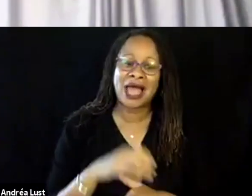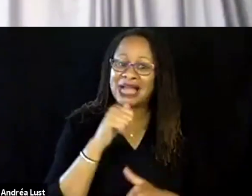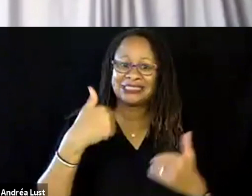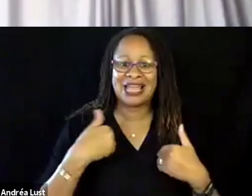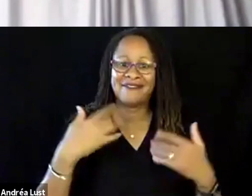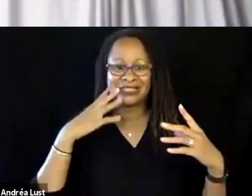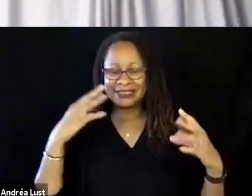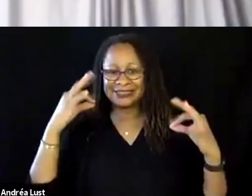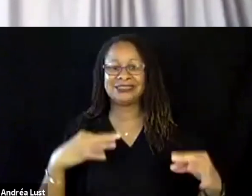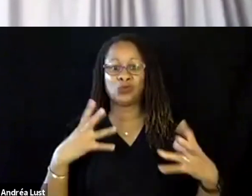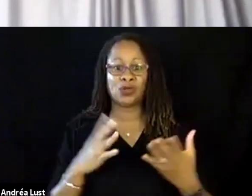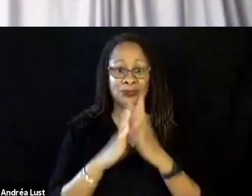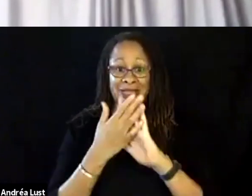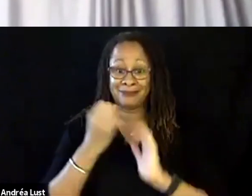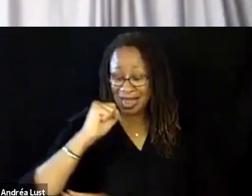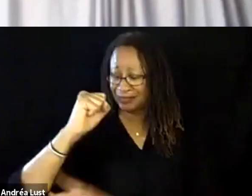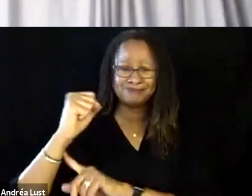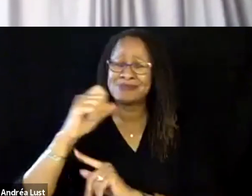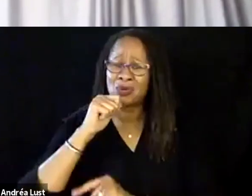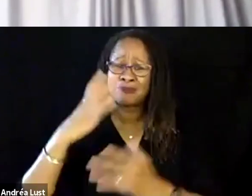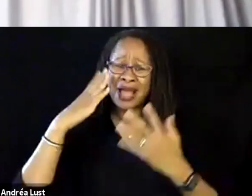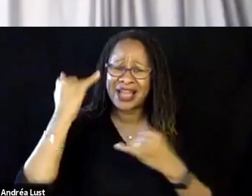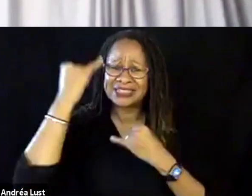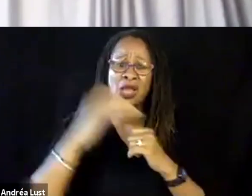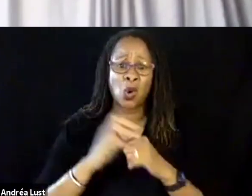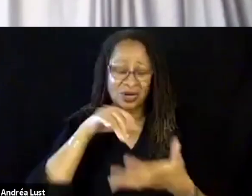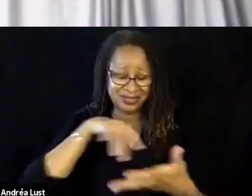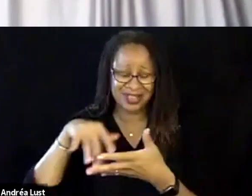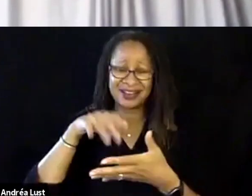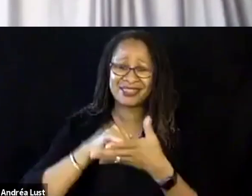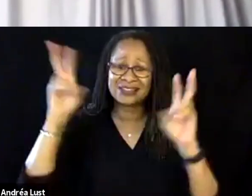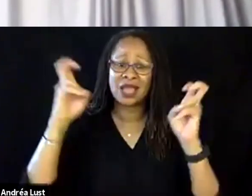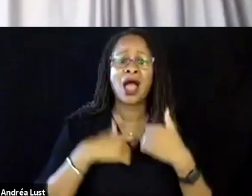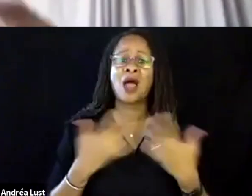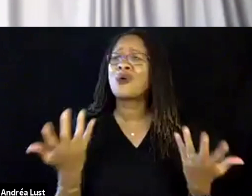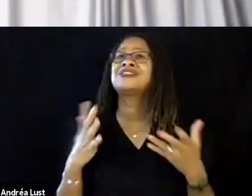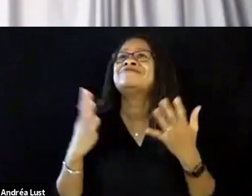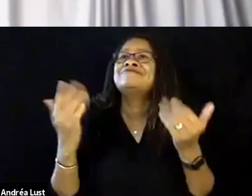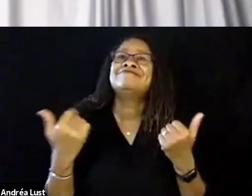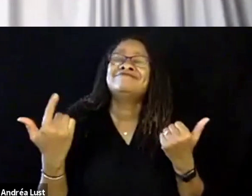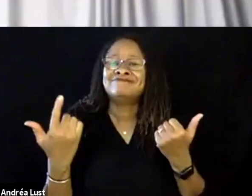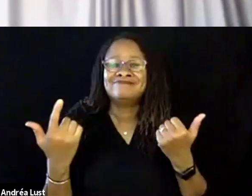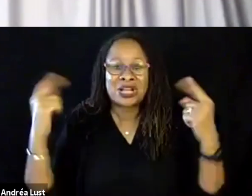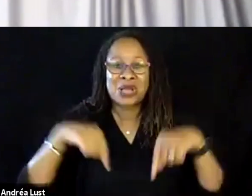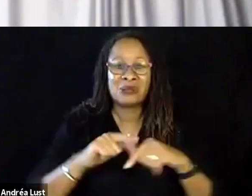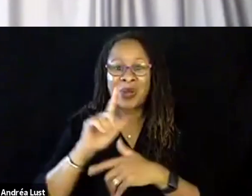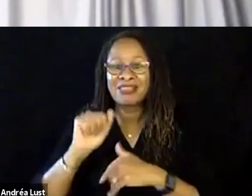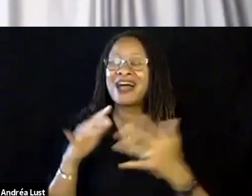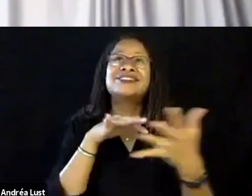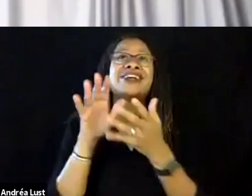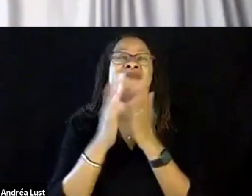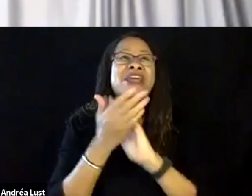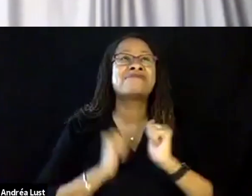of wanting to be an activist or just even study this topic. I just wanted to come to LA, study to be an actor, and just